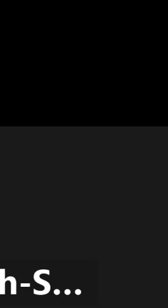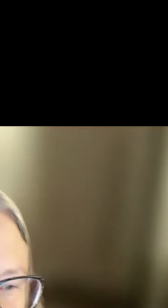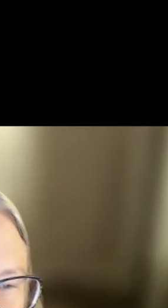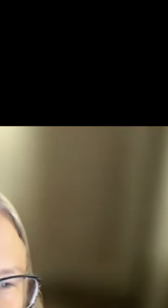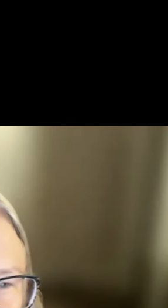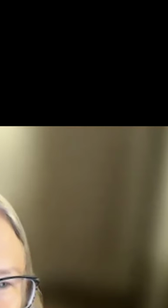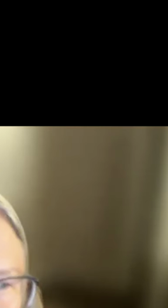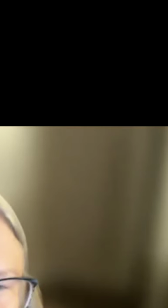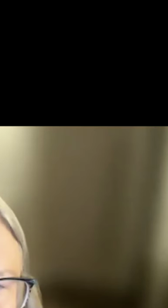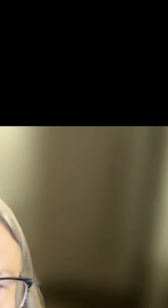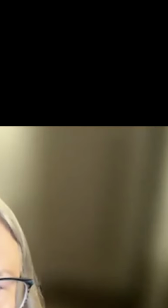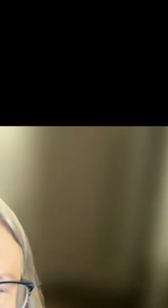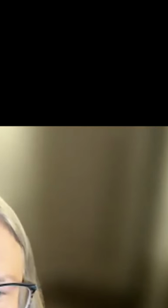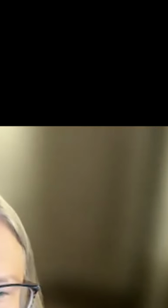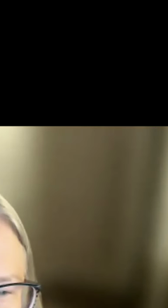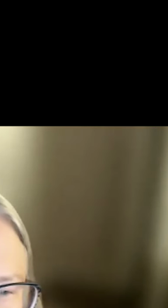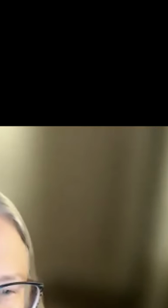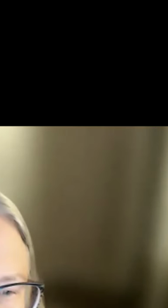Thank you very much,